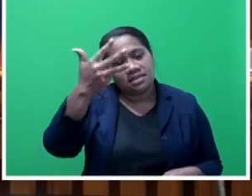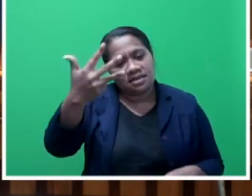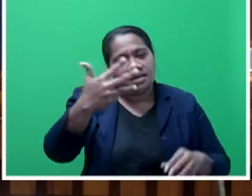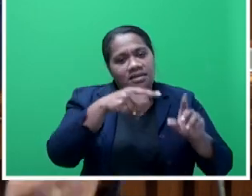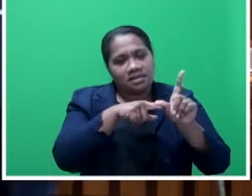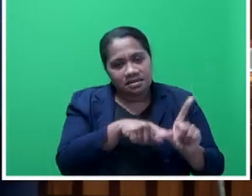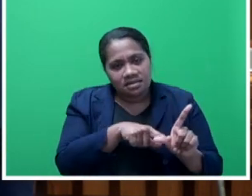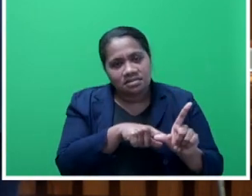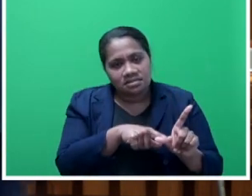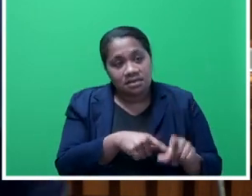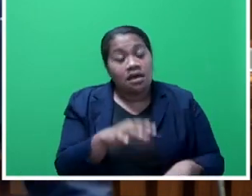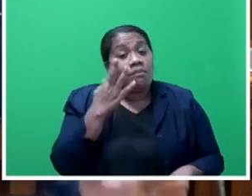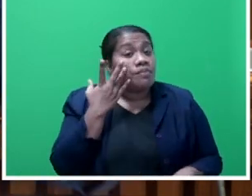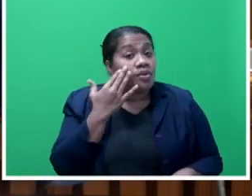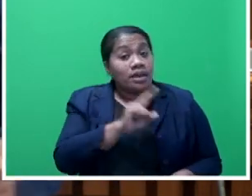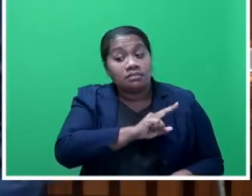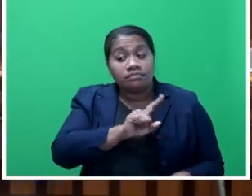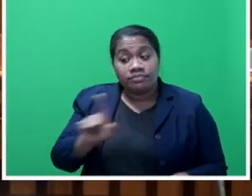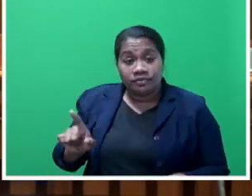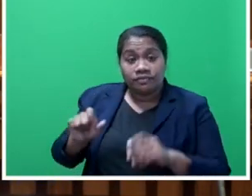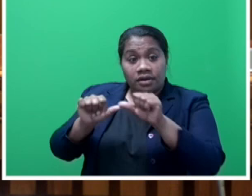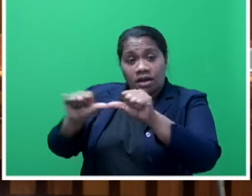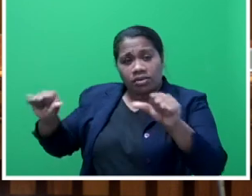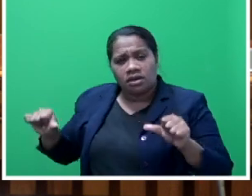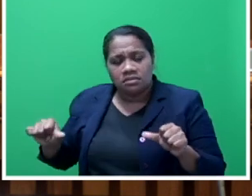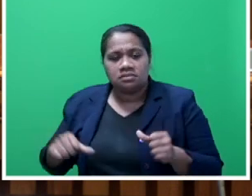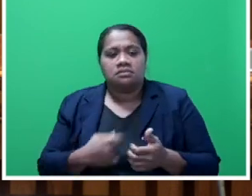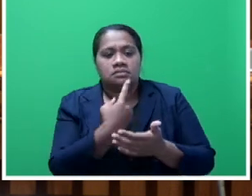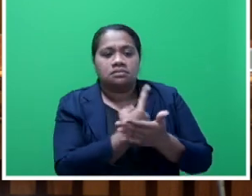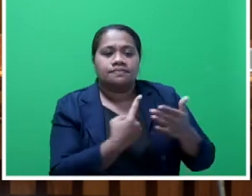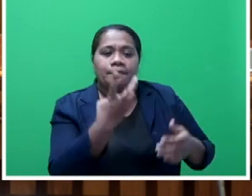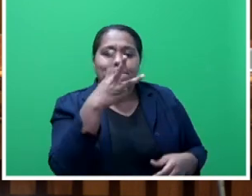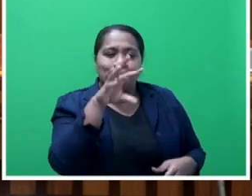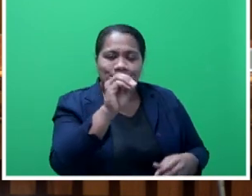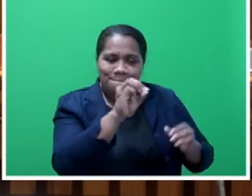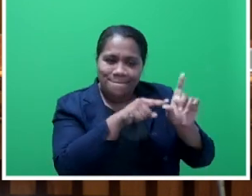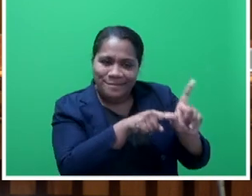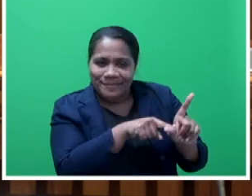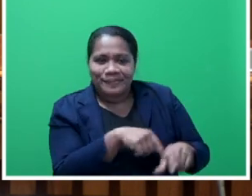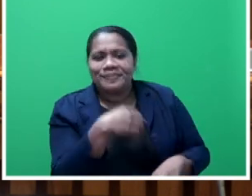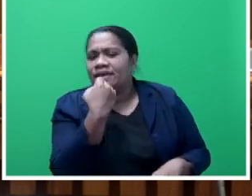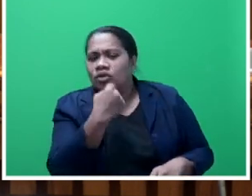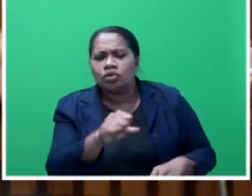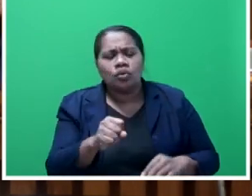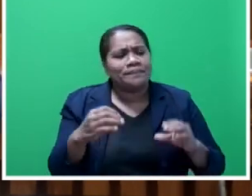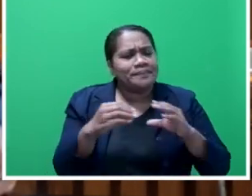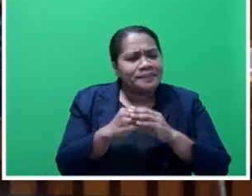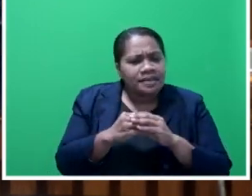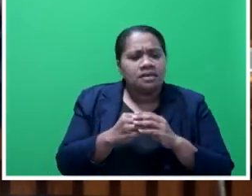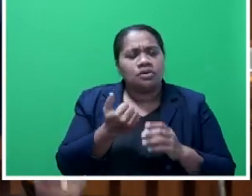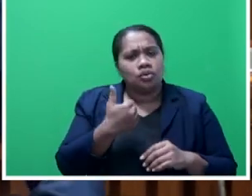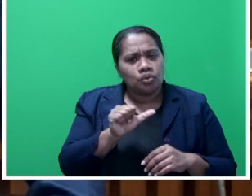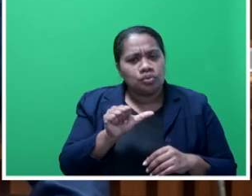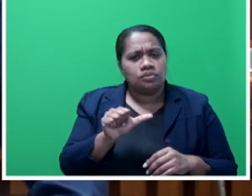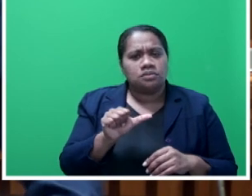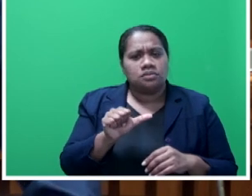But the moment it came to agriculture, 30 years. So no bank used the lease